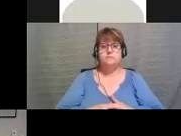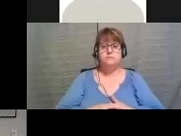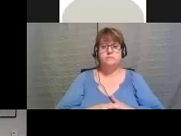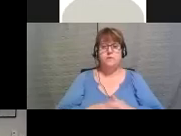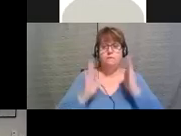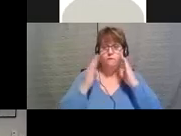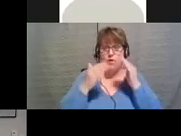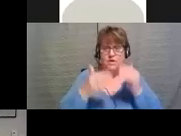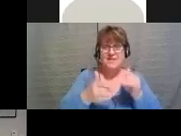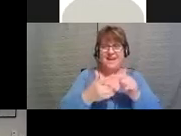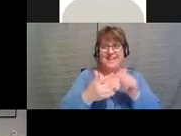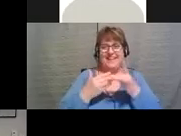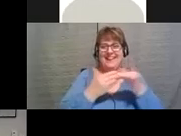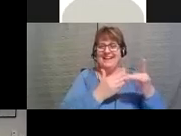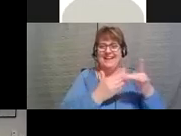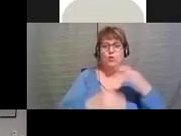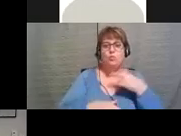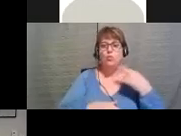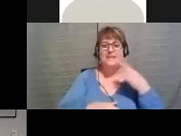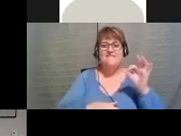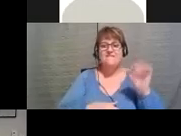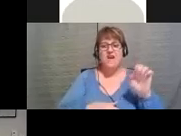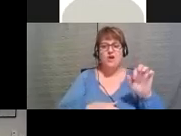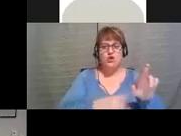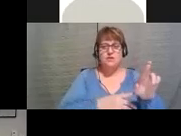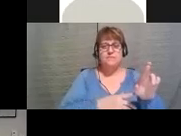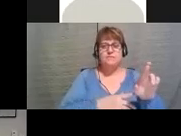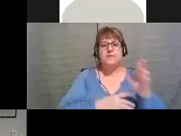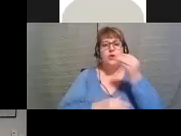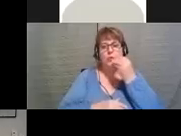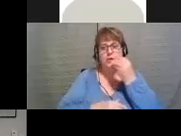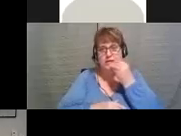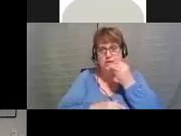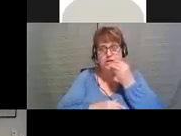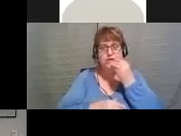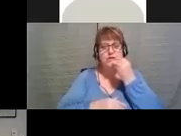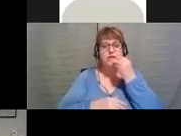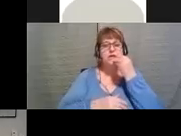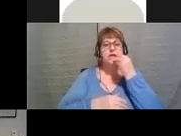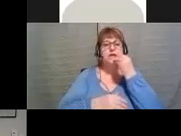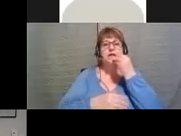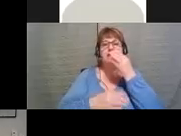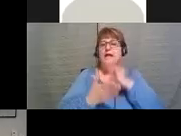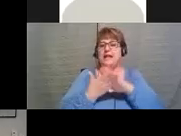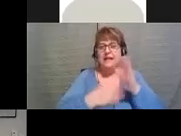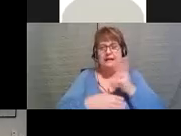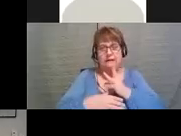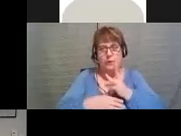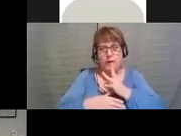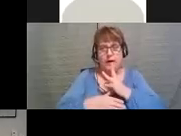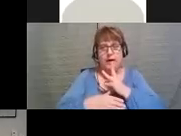focused on those leading risk factors. And so nutrition, drinking water, reproductive health, vaccination, injury